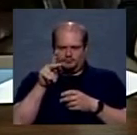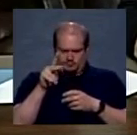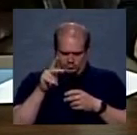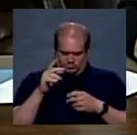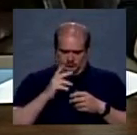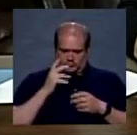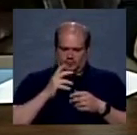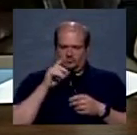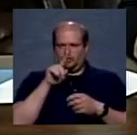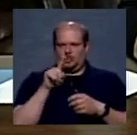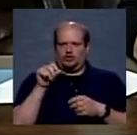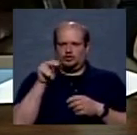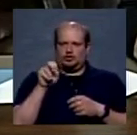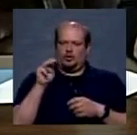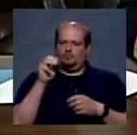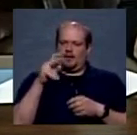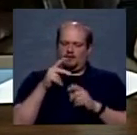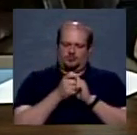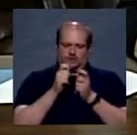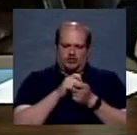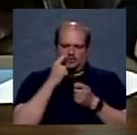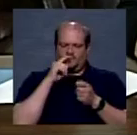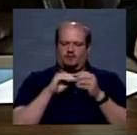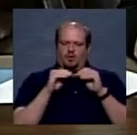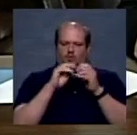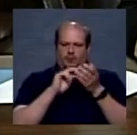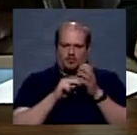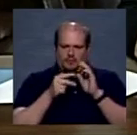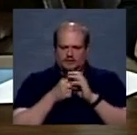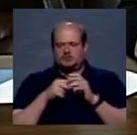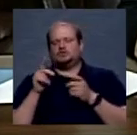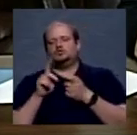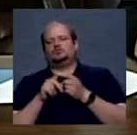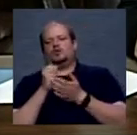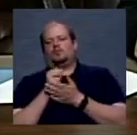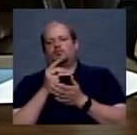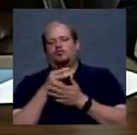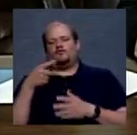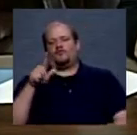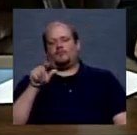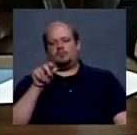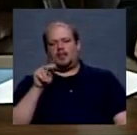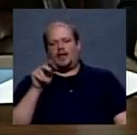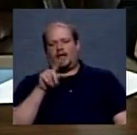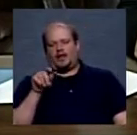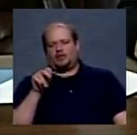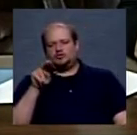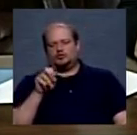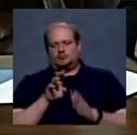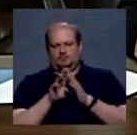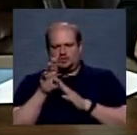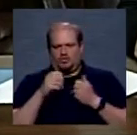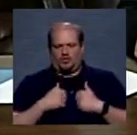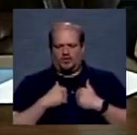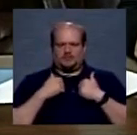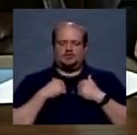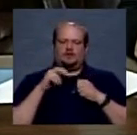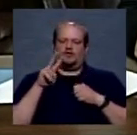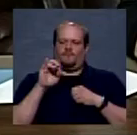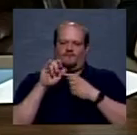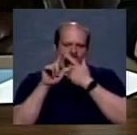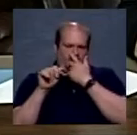zoning map of the city of Little Rock, Arkansas, and for the purposes, an ordinance to approve a planned zoning development establish a planned residential district titled The Villas